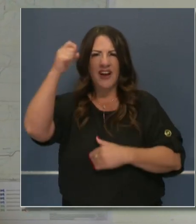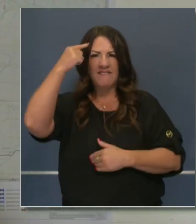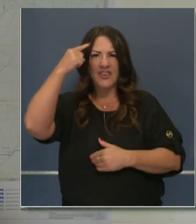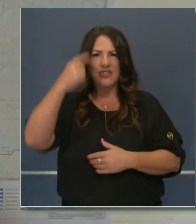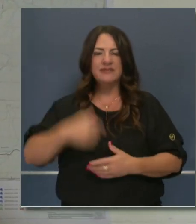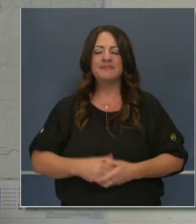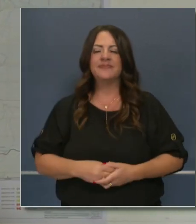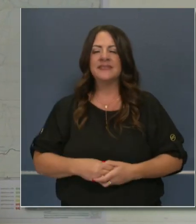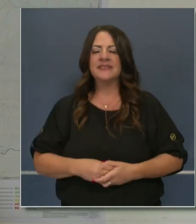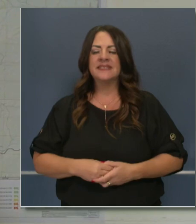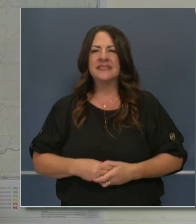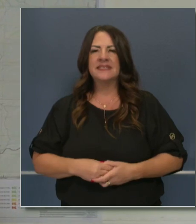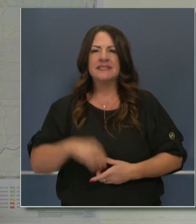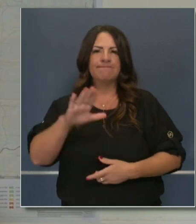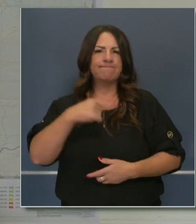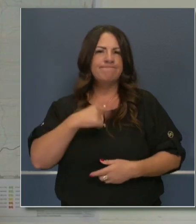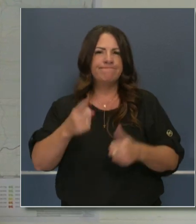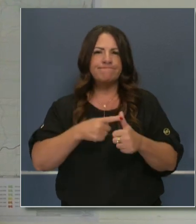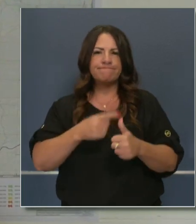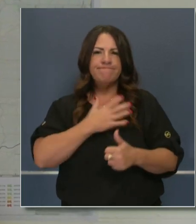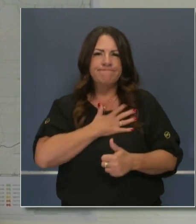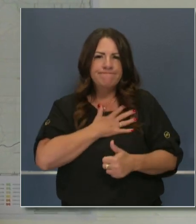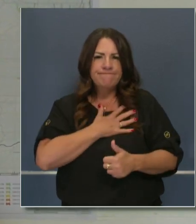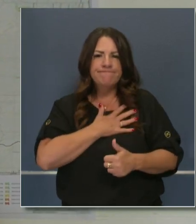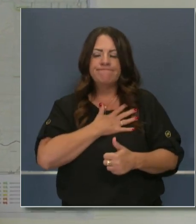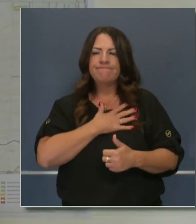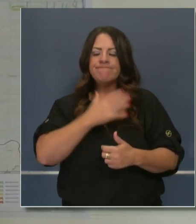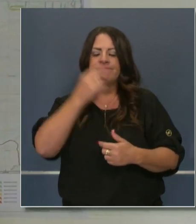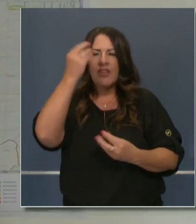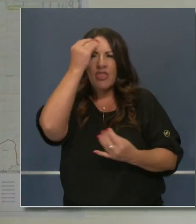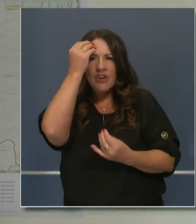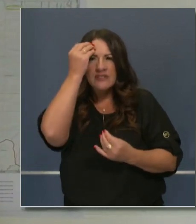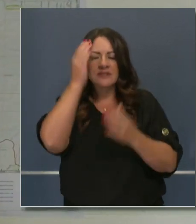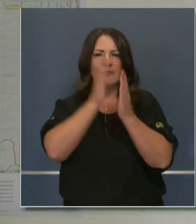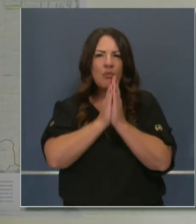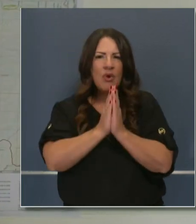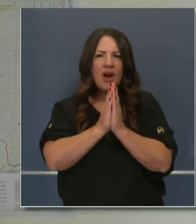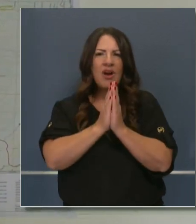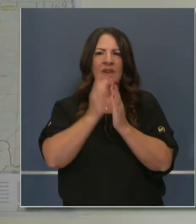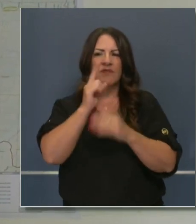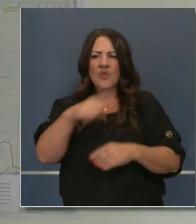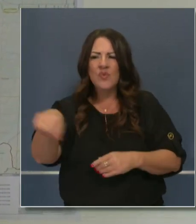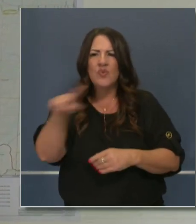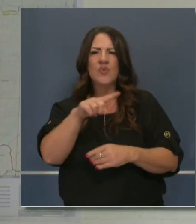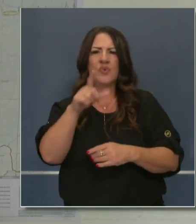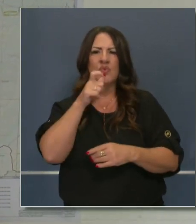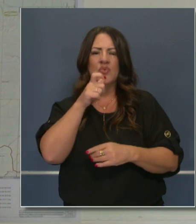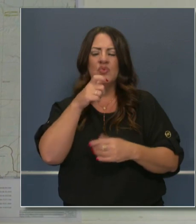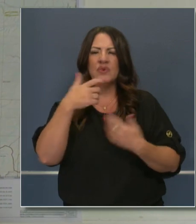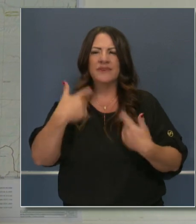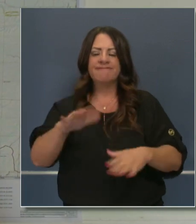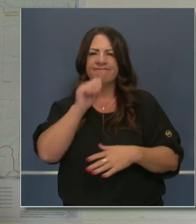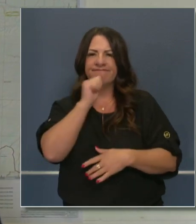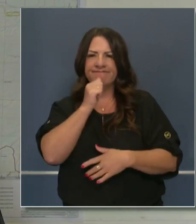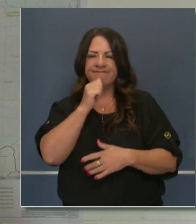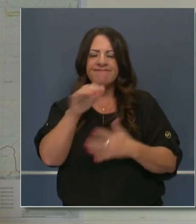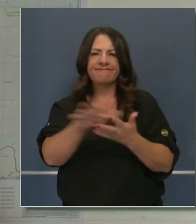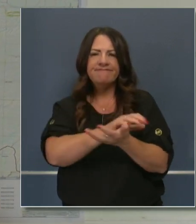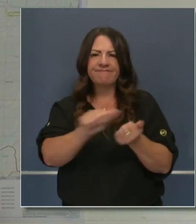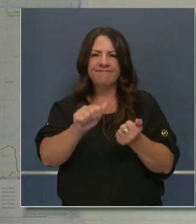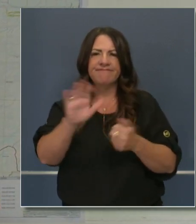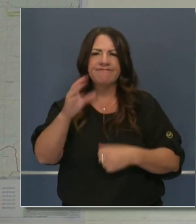just say our tremendous hearts and thoughts and prayers go out to those who have lost structures. We know that this has been a